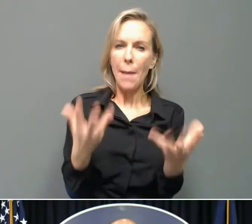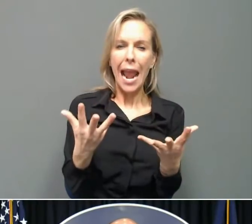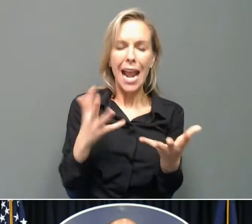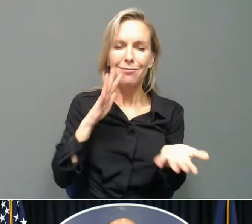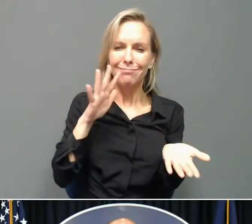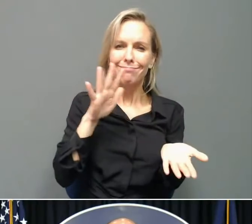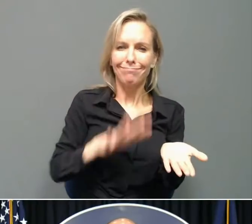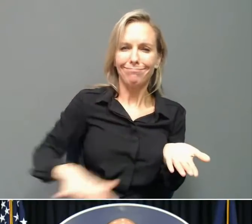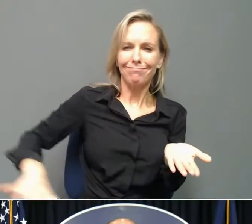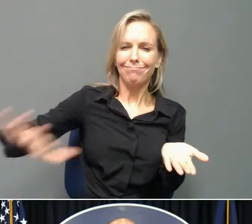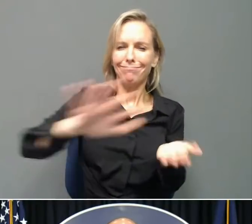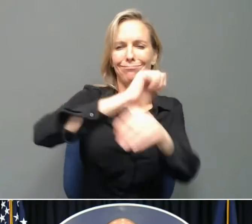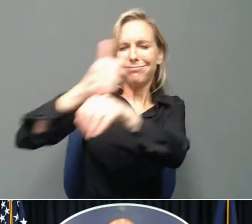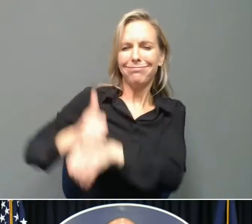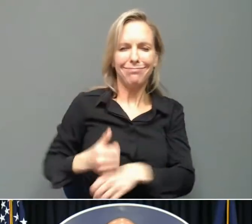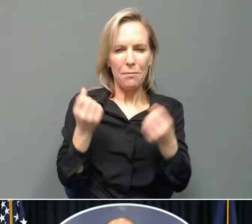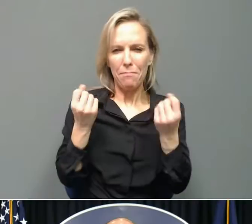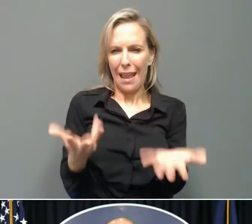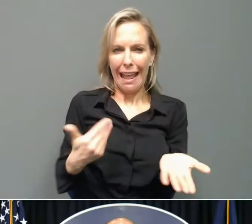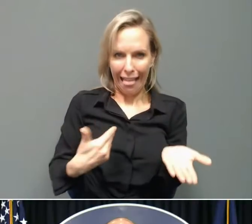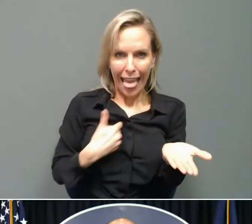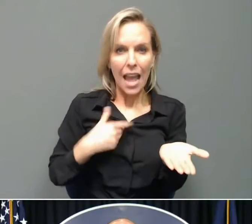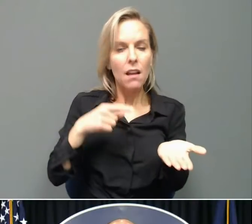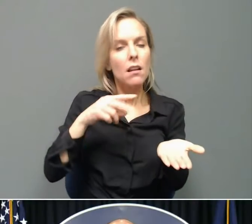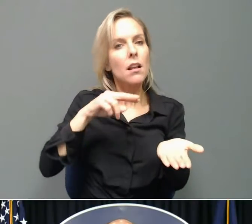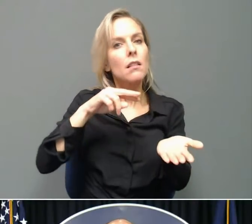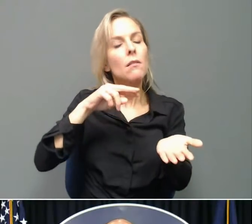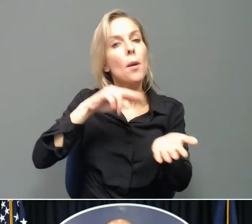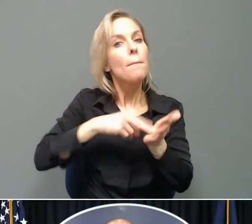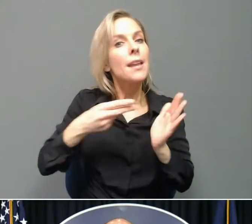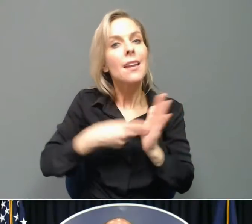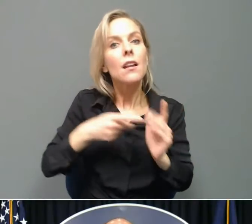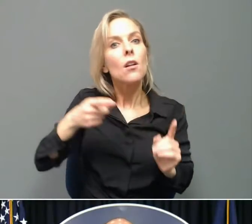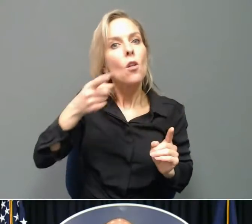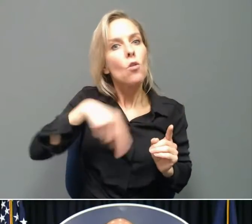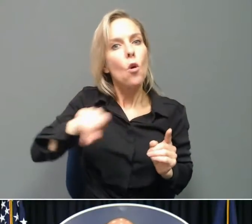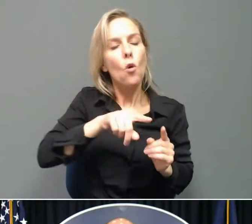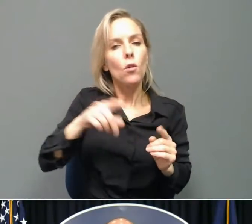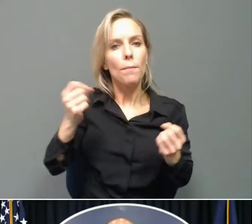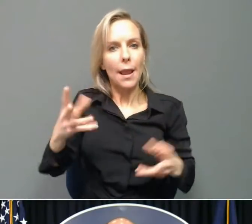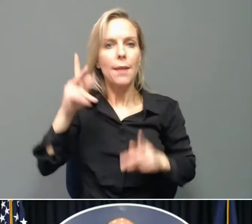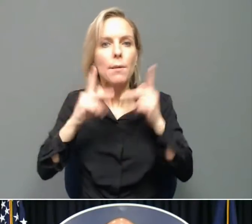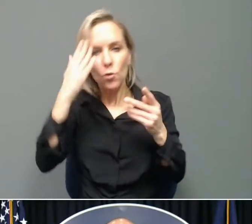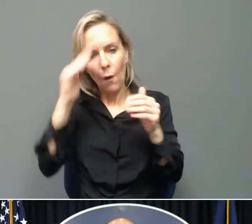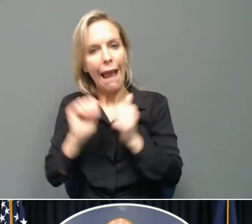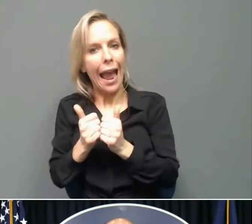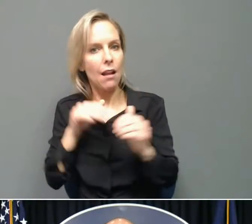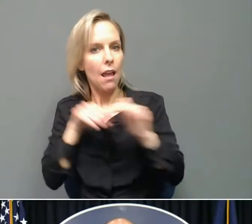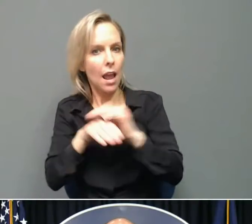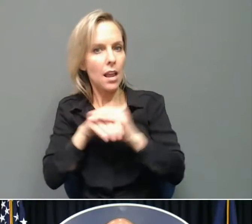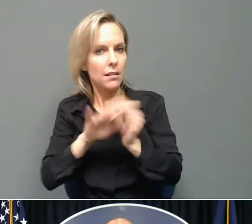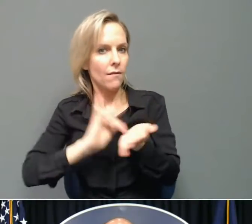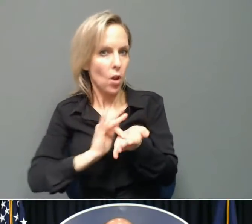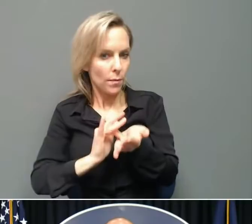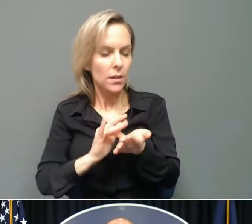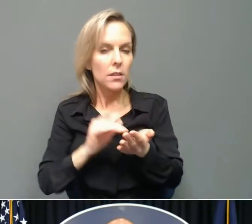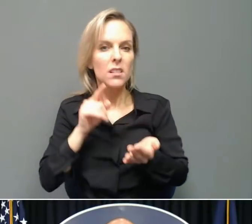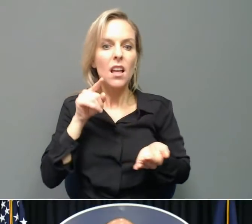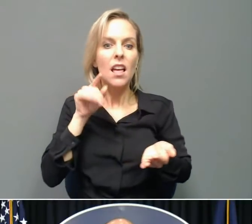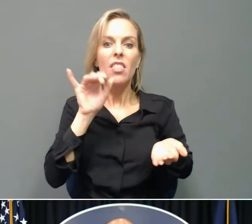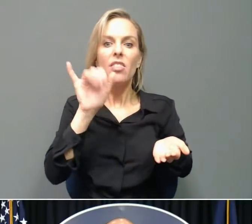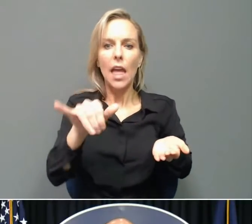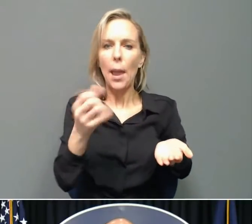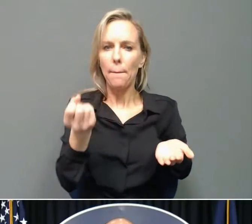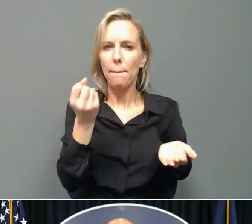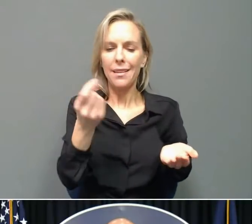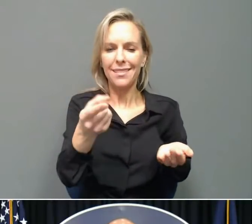vaccine closer to the people where they are. And so this is actually only a subset of all the pharmacies in the state. There are many more